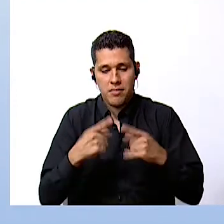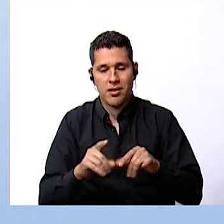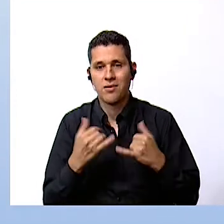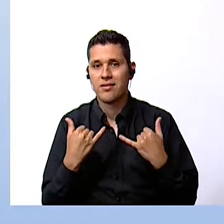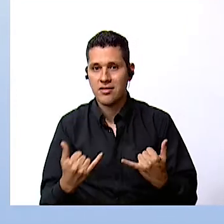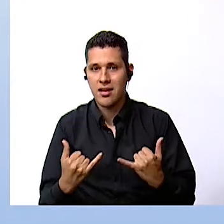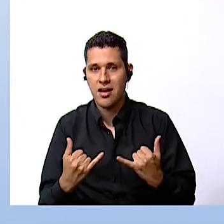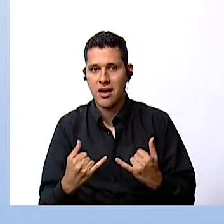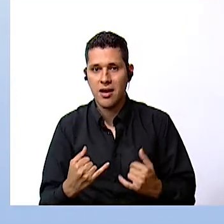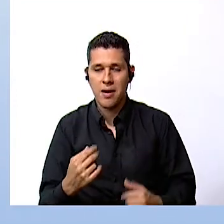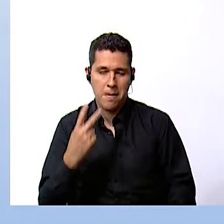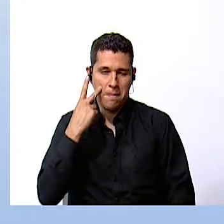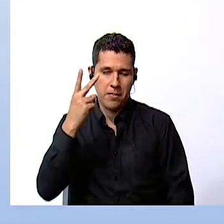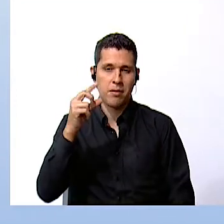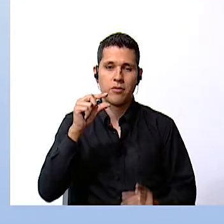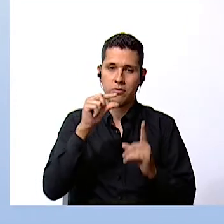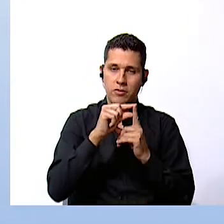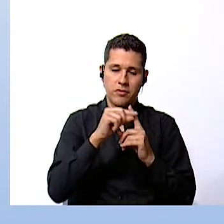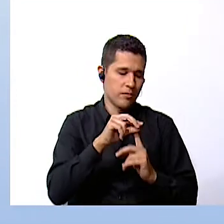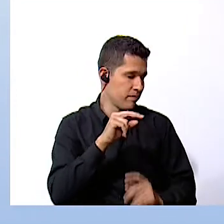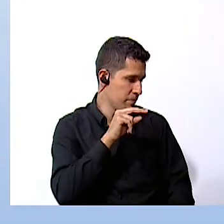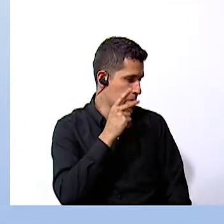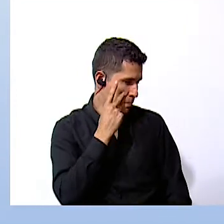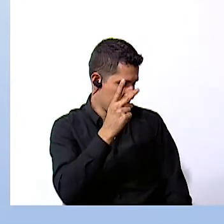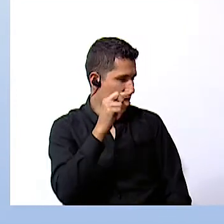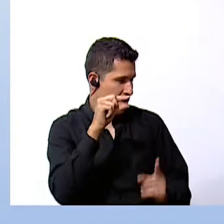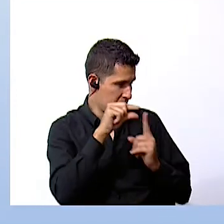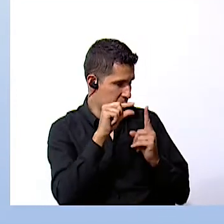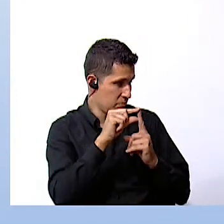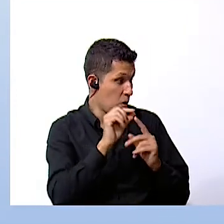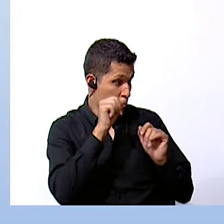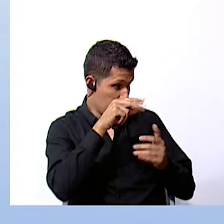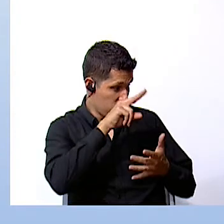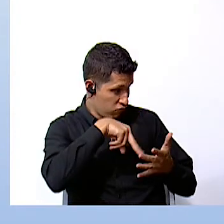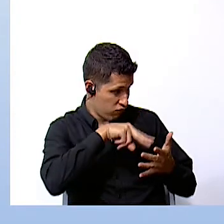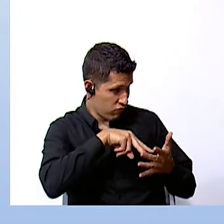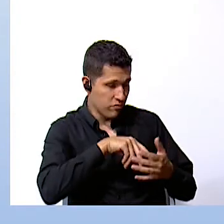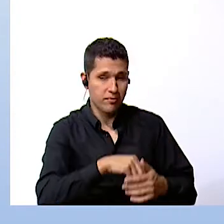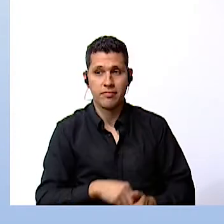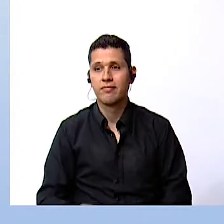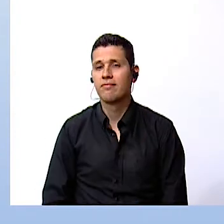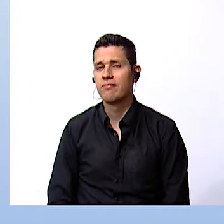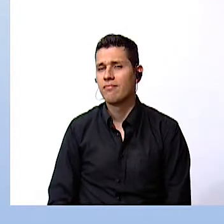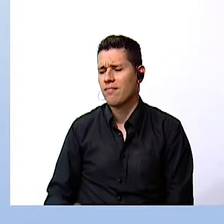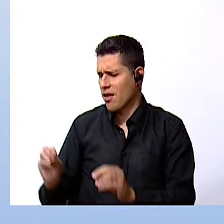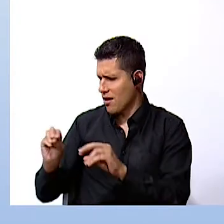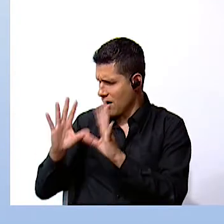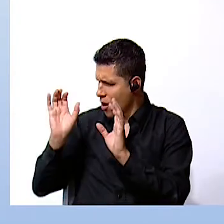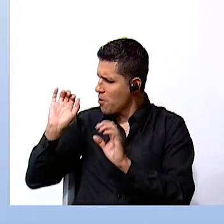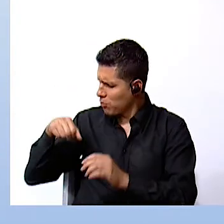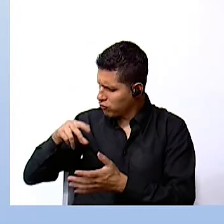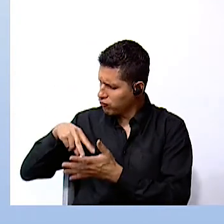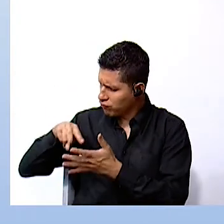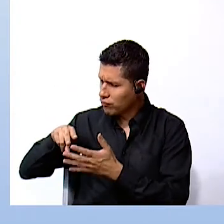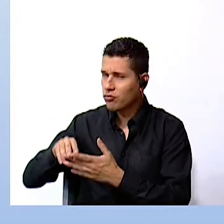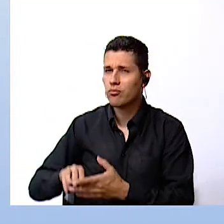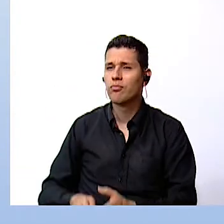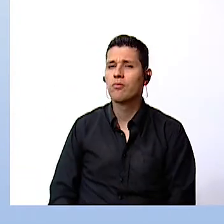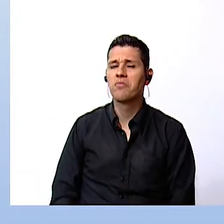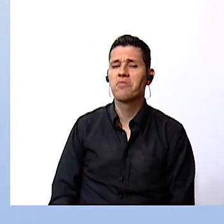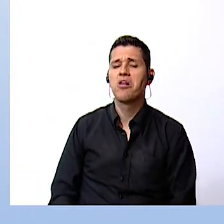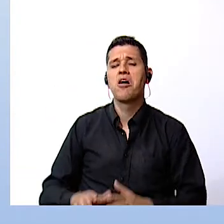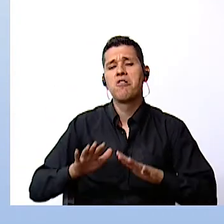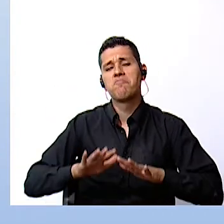these words. Maria, look at these words. Can you read them? I'm going to read them.